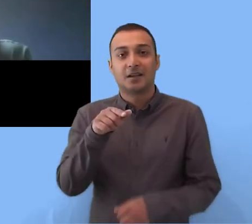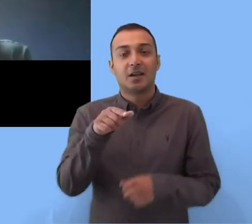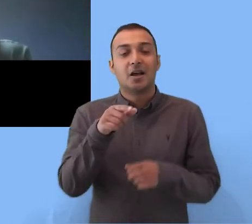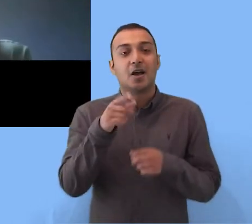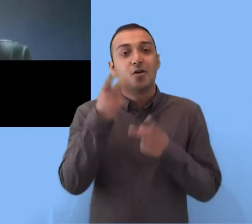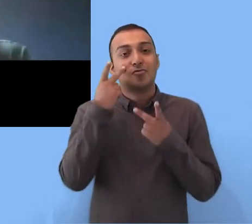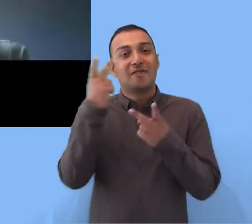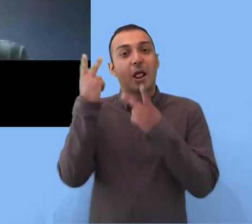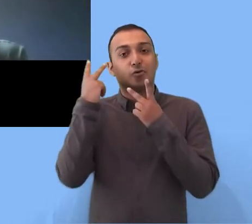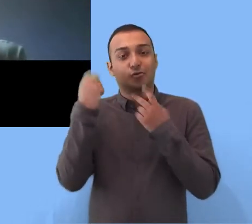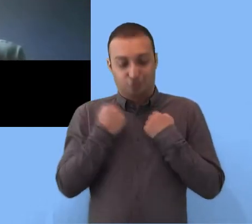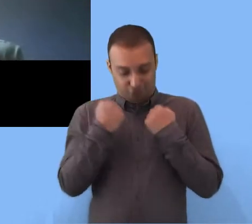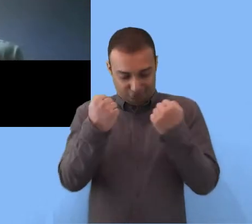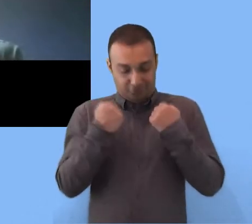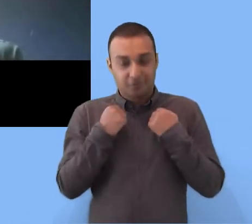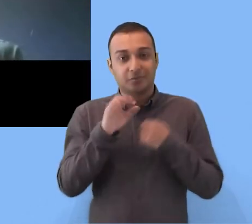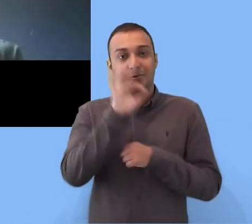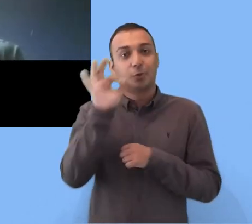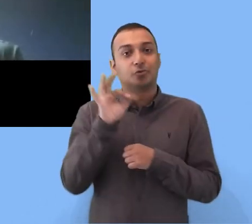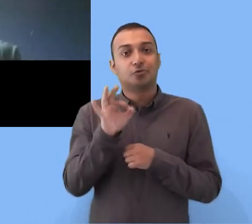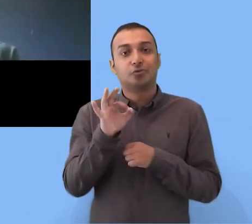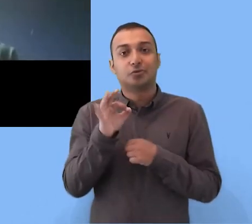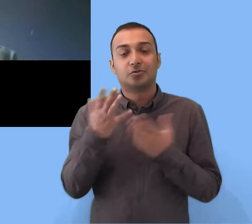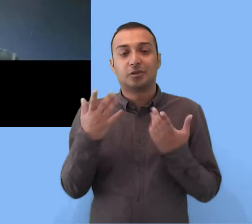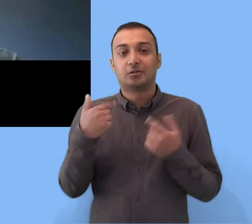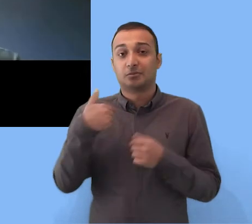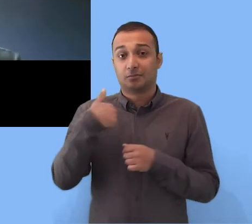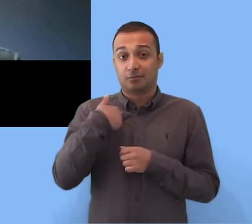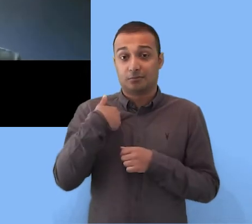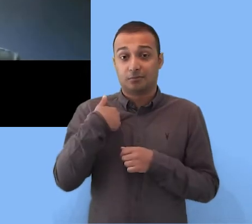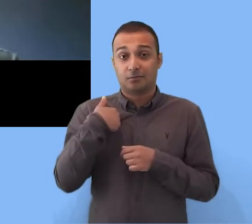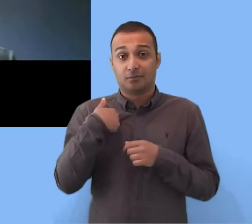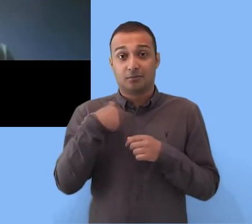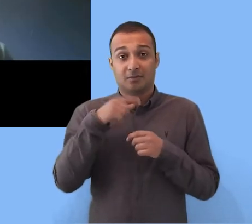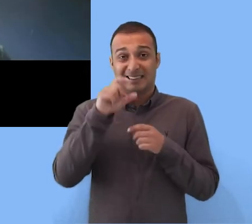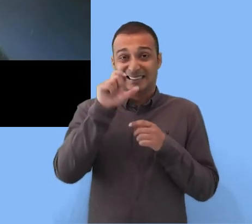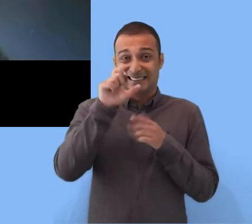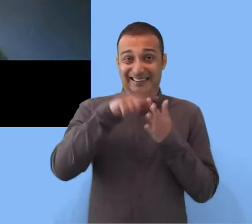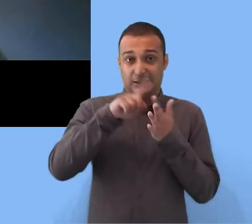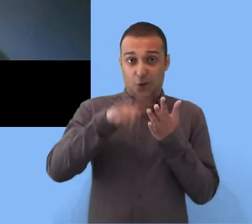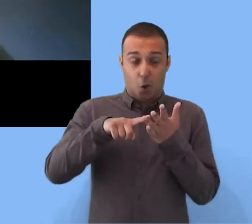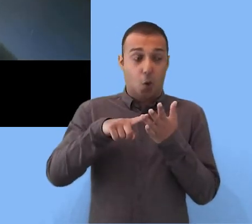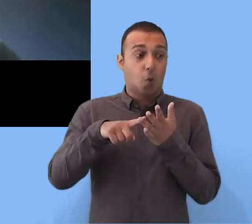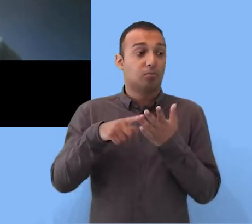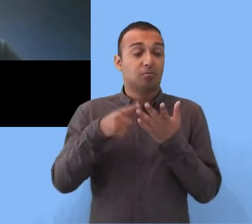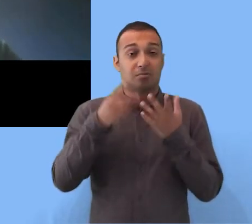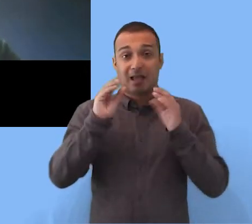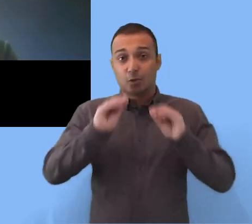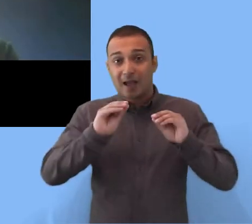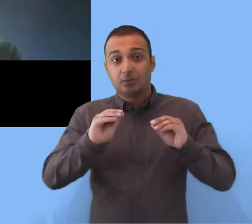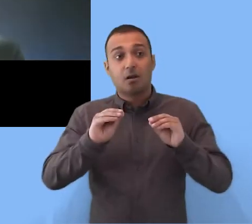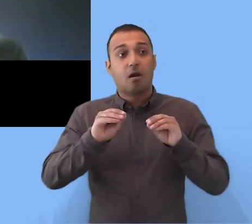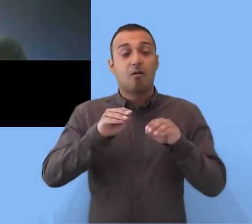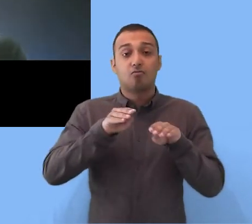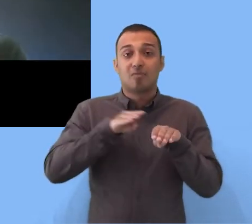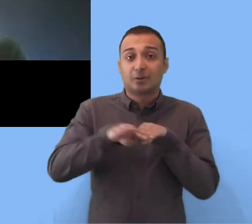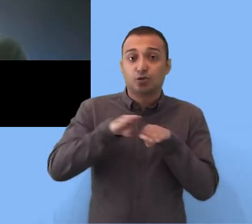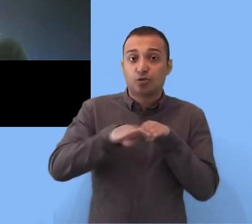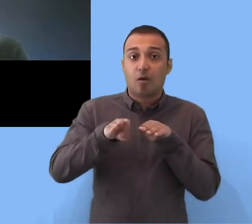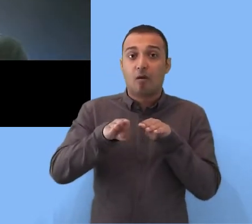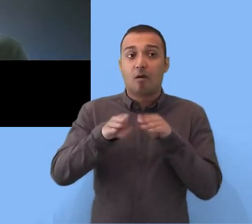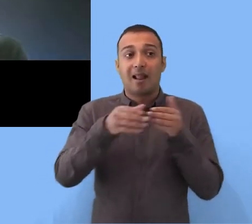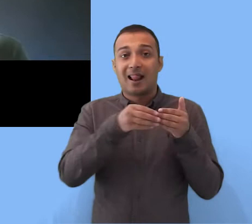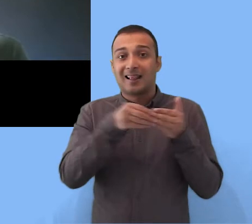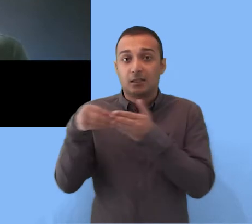question. Do we, the CEOs, educators, practitioners,